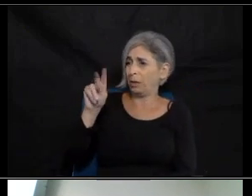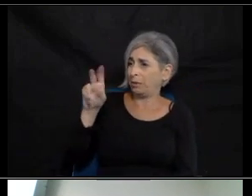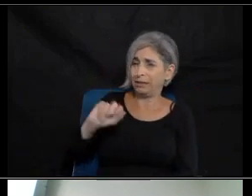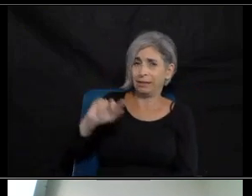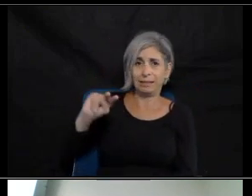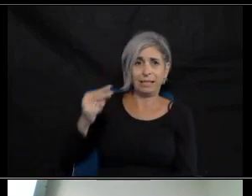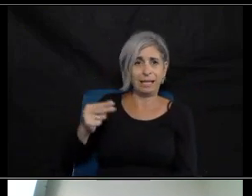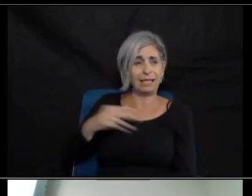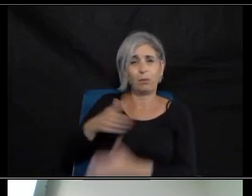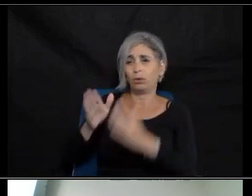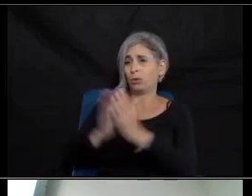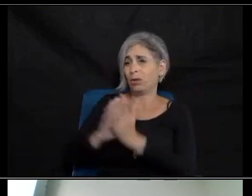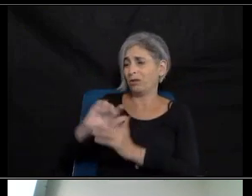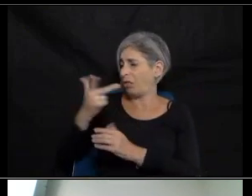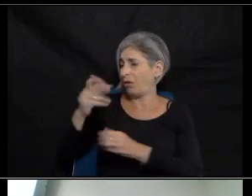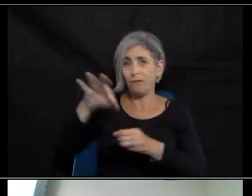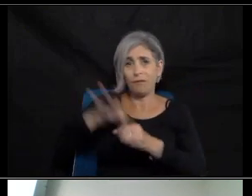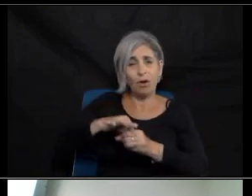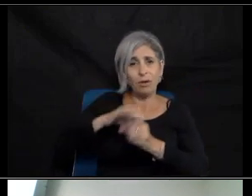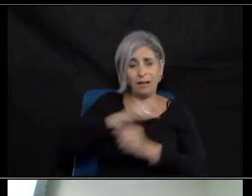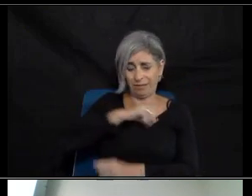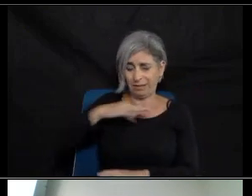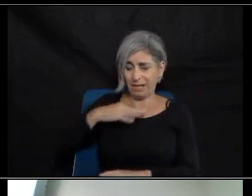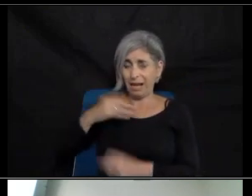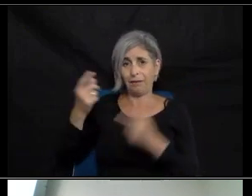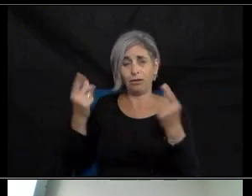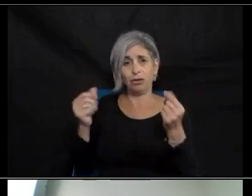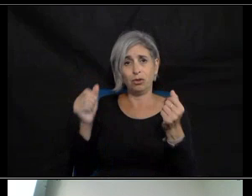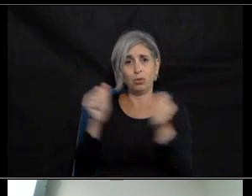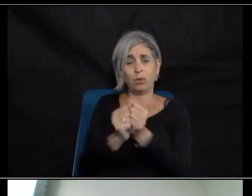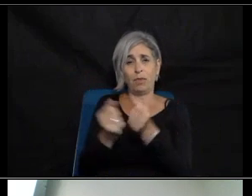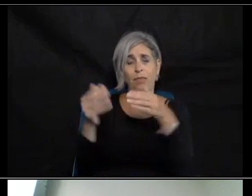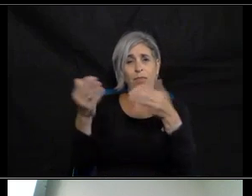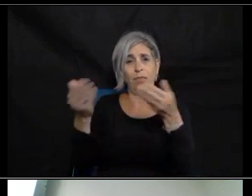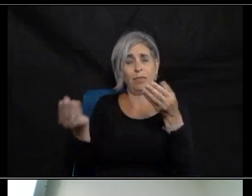request a third vote to have staff do what the motion states.